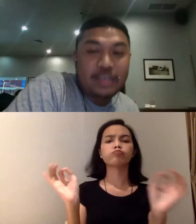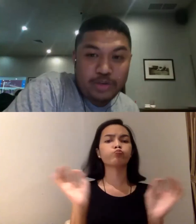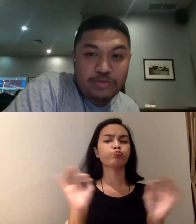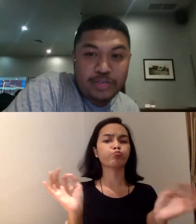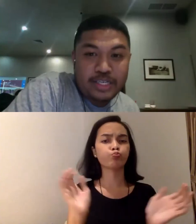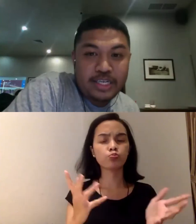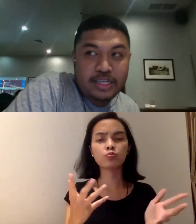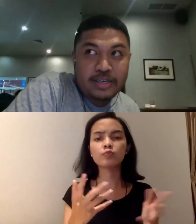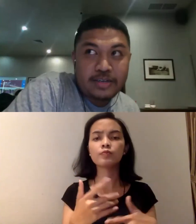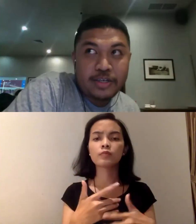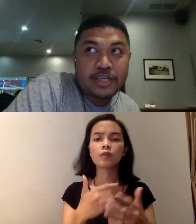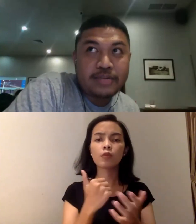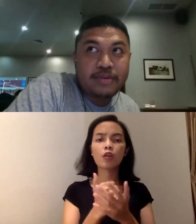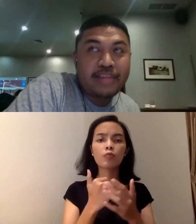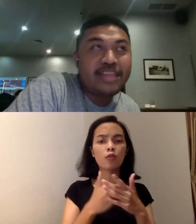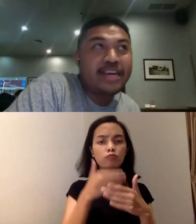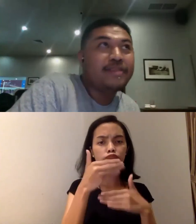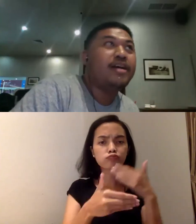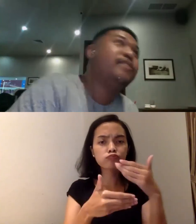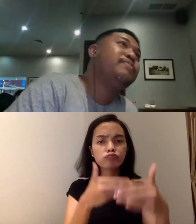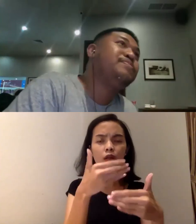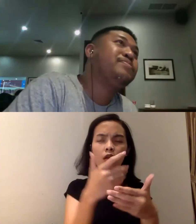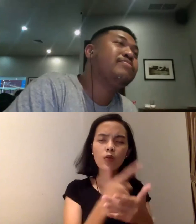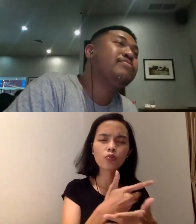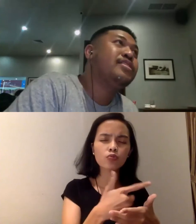it went really good. And then